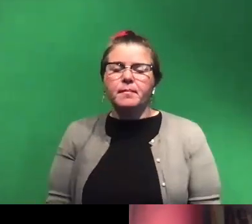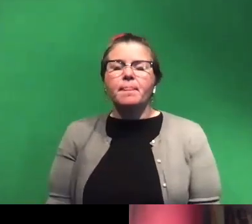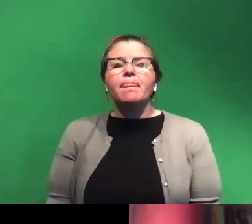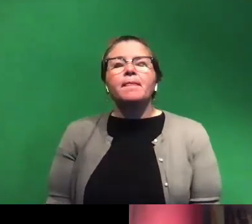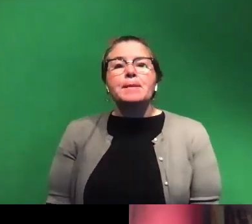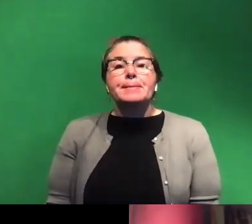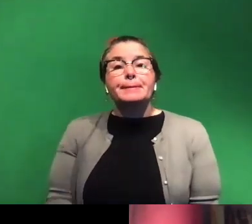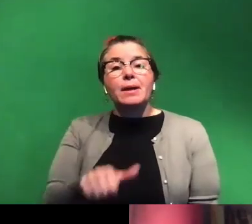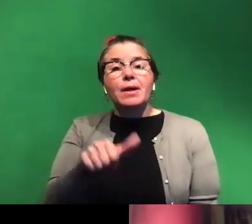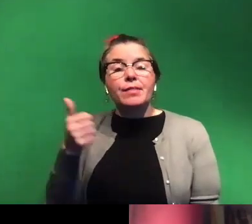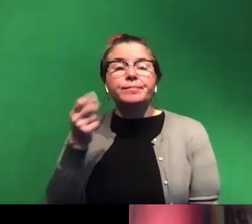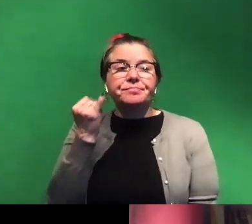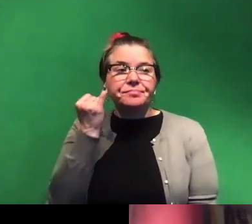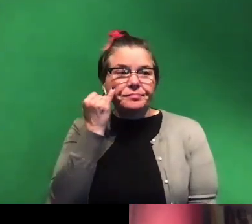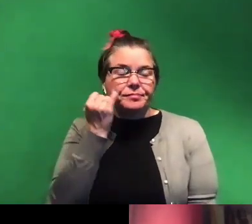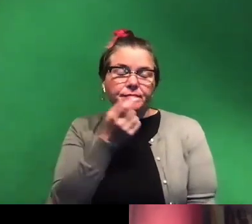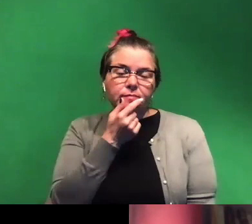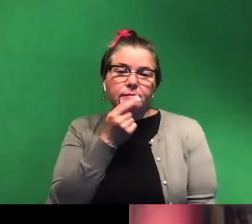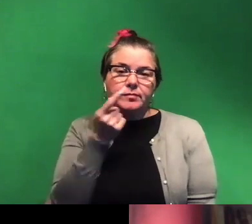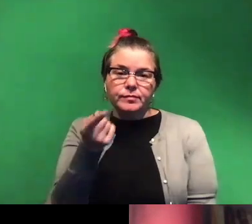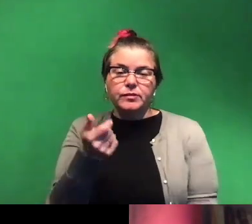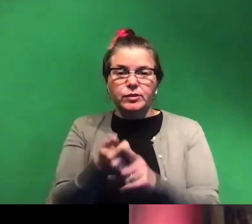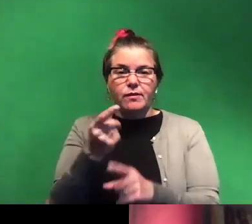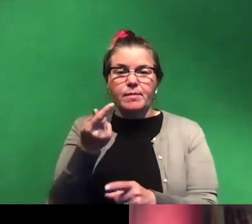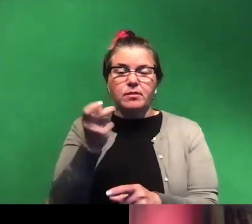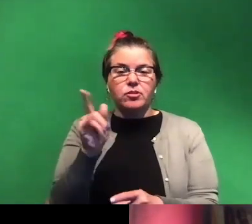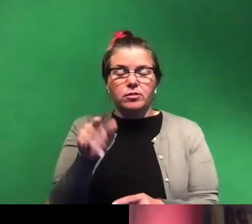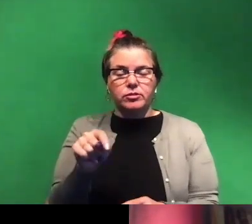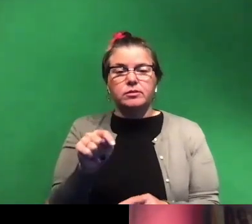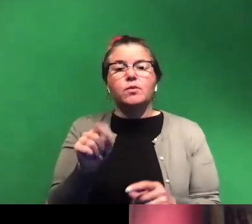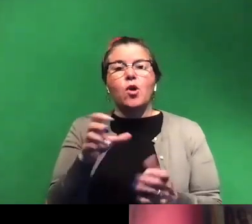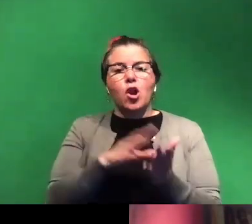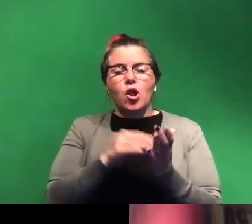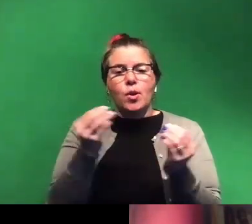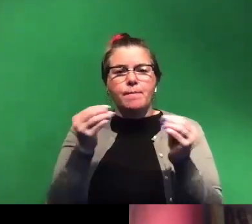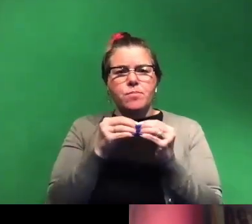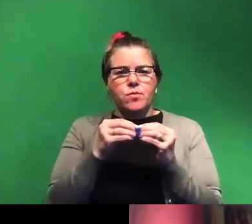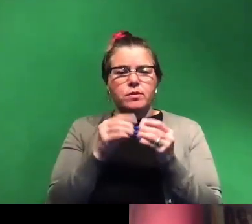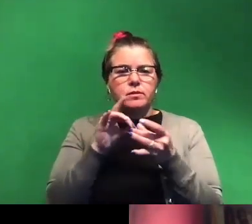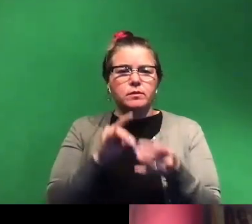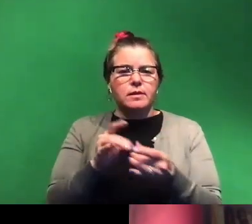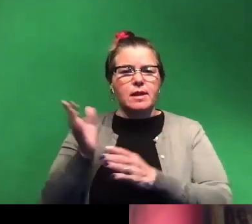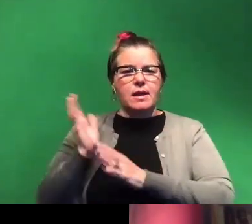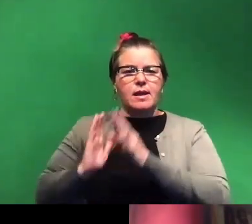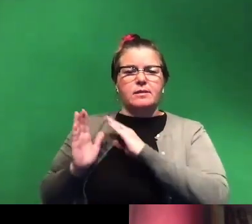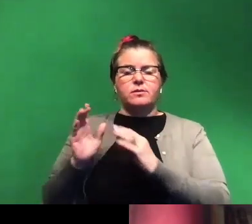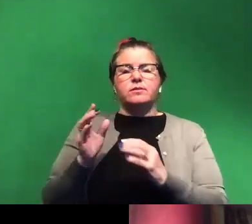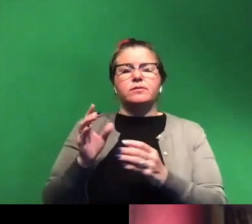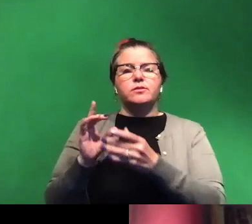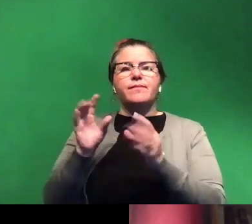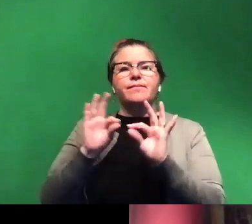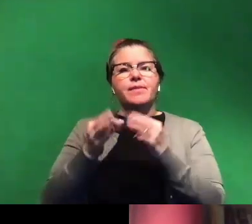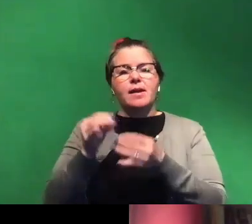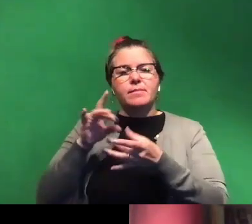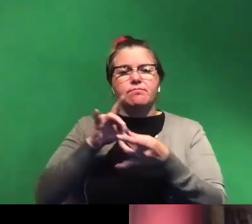Otherwise, so let's say you're a paleontologist and you want to learn more about the ancestors of T-Rex. So you want to look